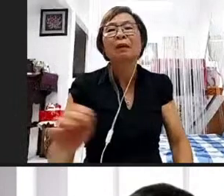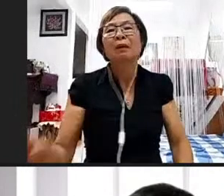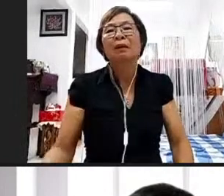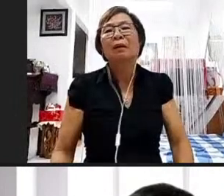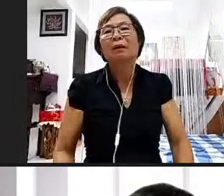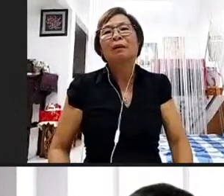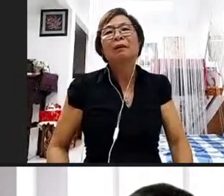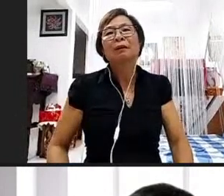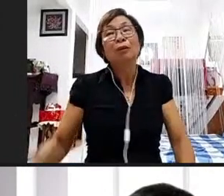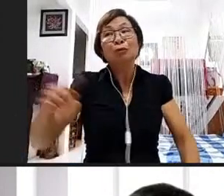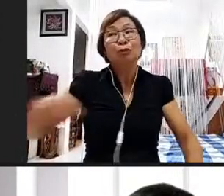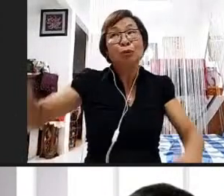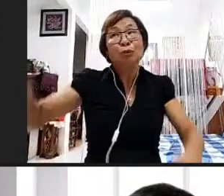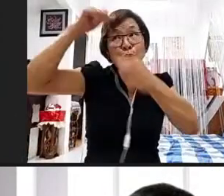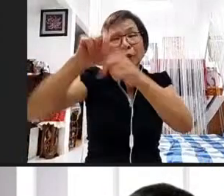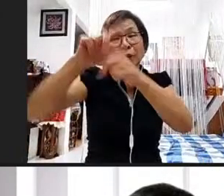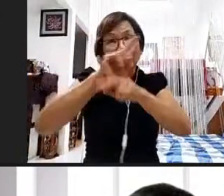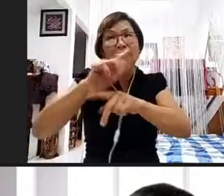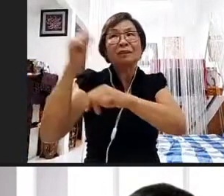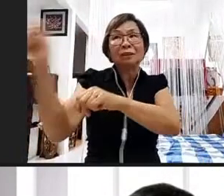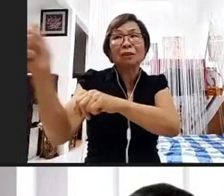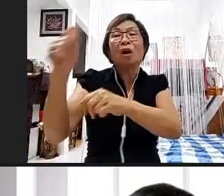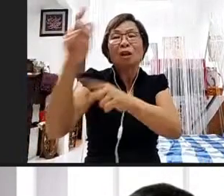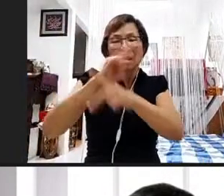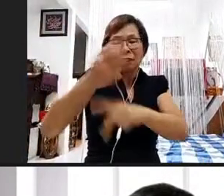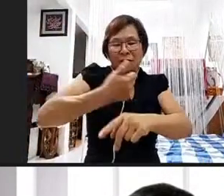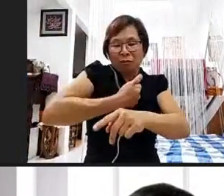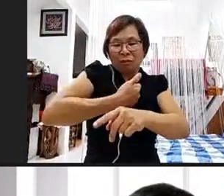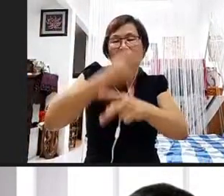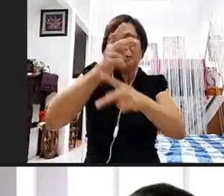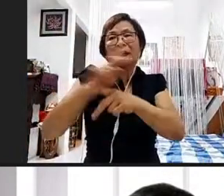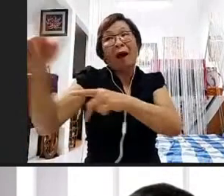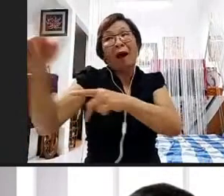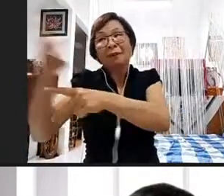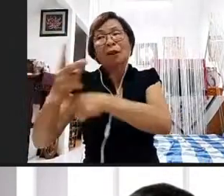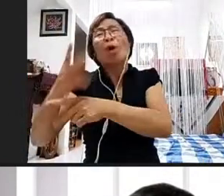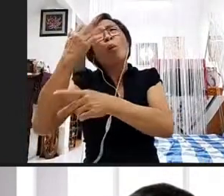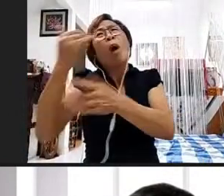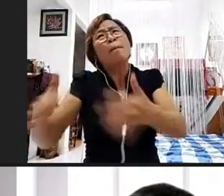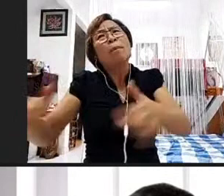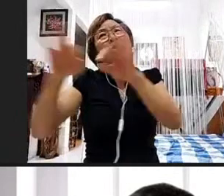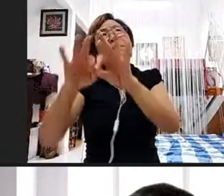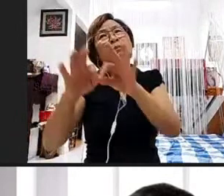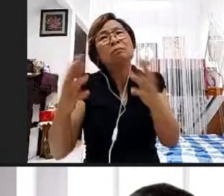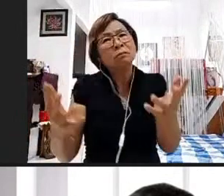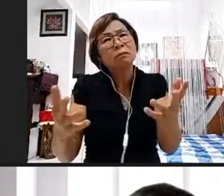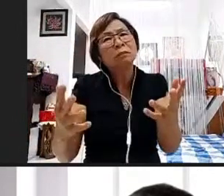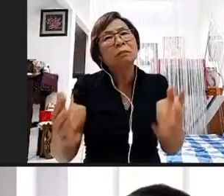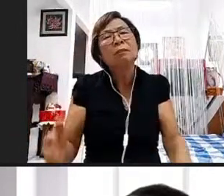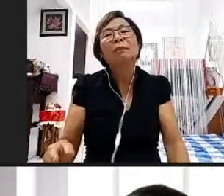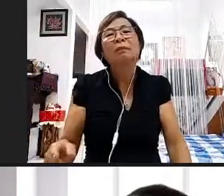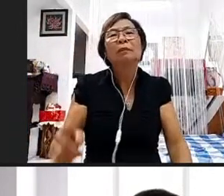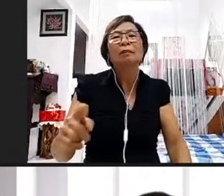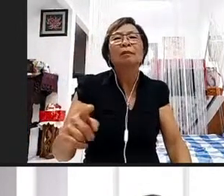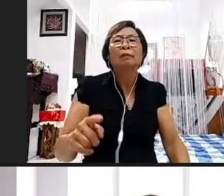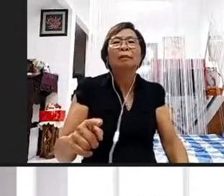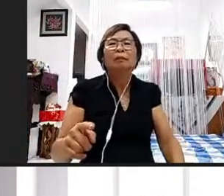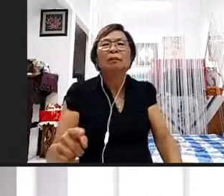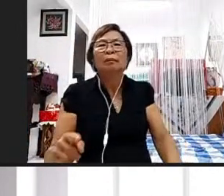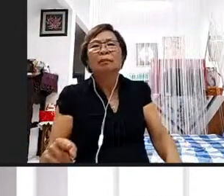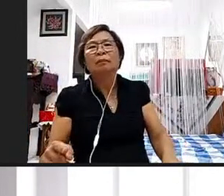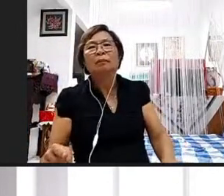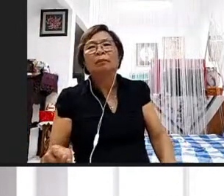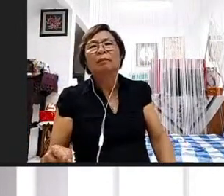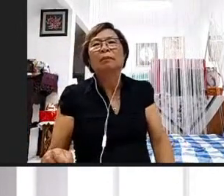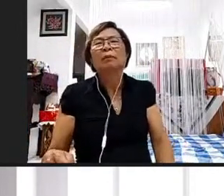so that you remember how to protect yourself and protect others. Why is it important? There was an acrobat. I'm going to make the story very